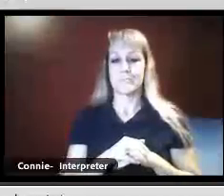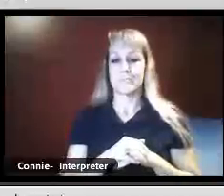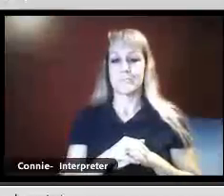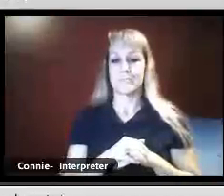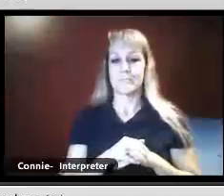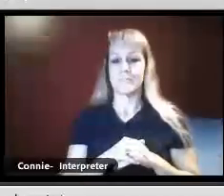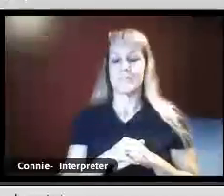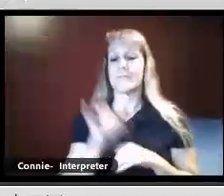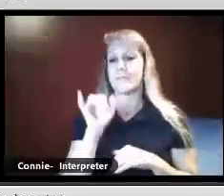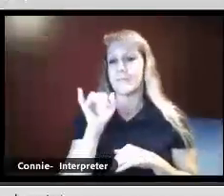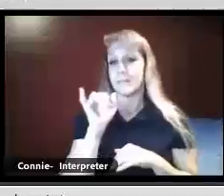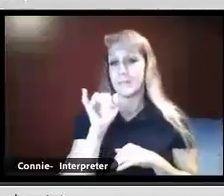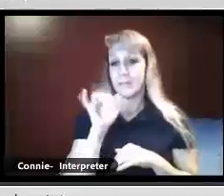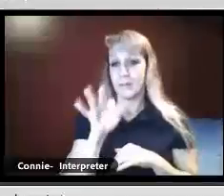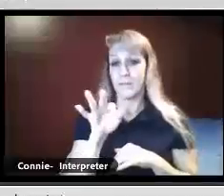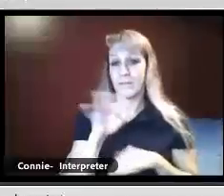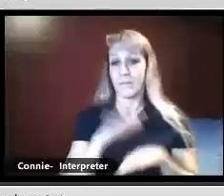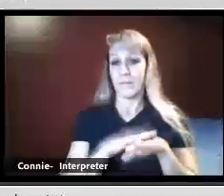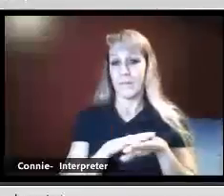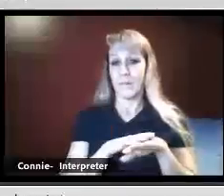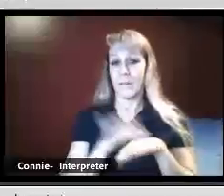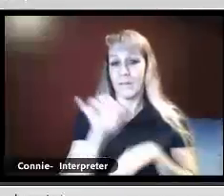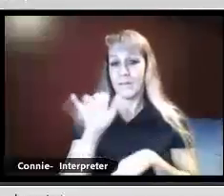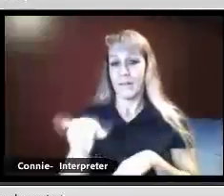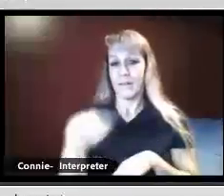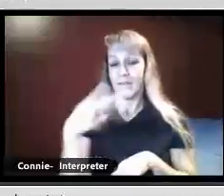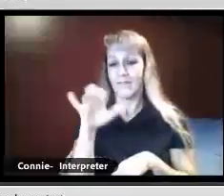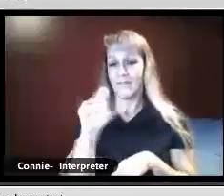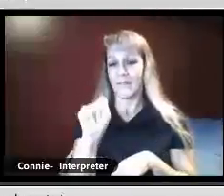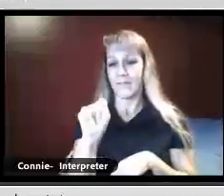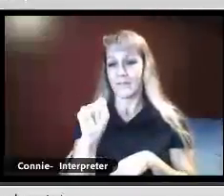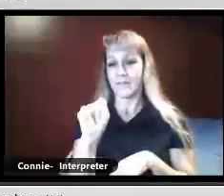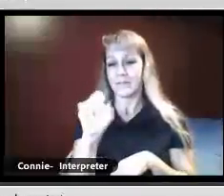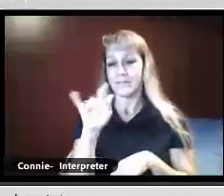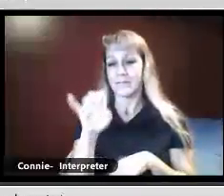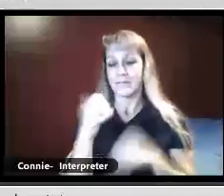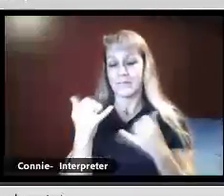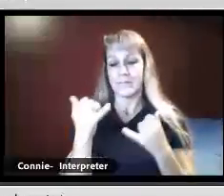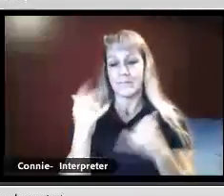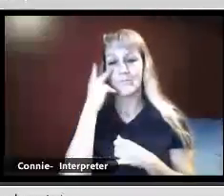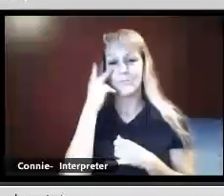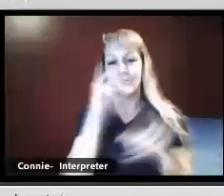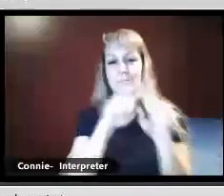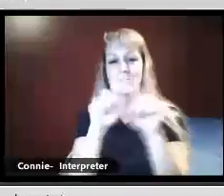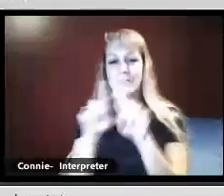If you're at the PhET site right now, you'll notice that a number of different